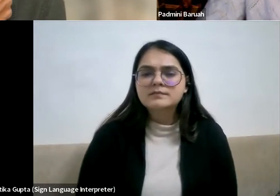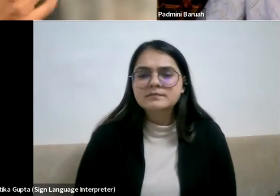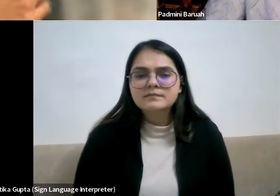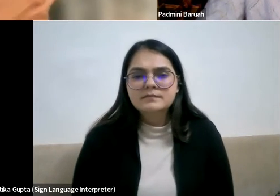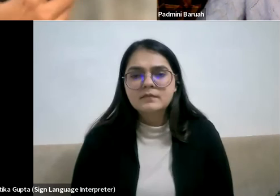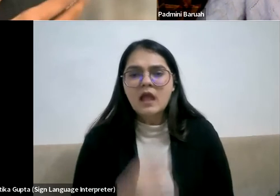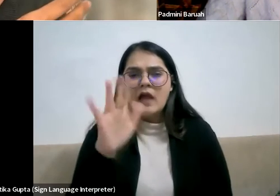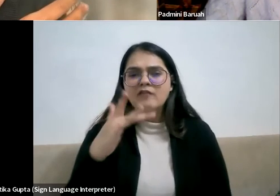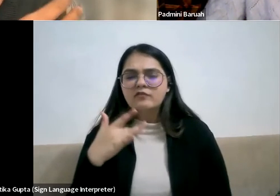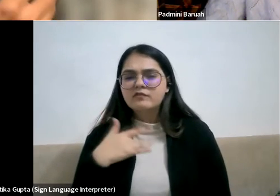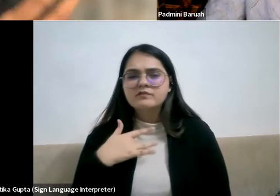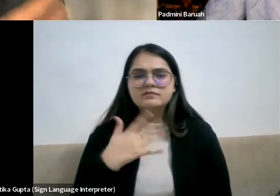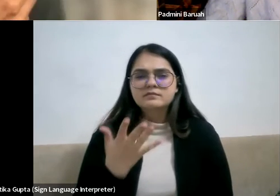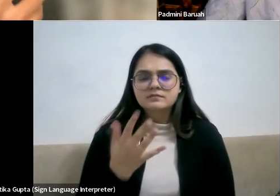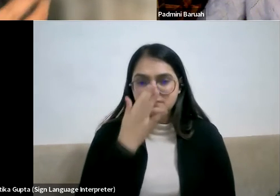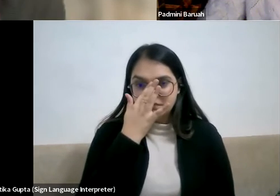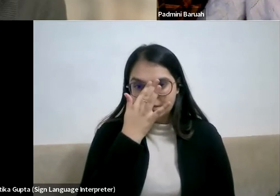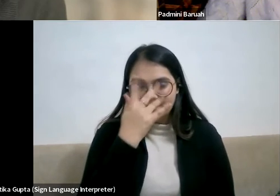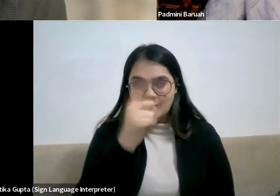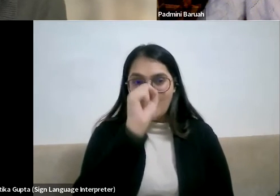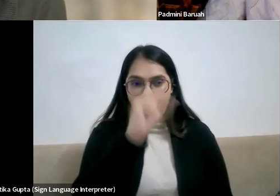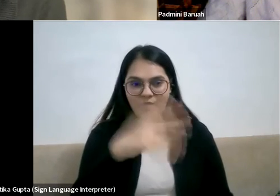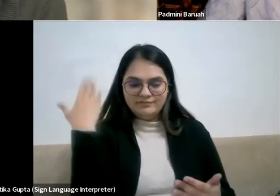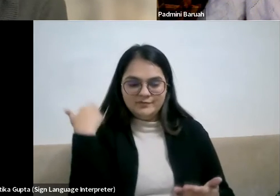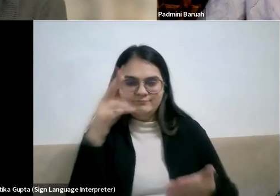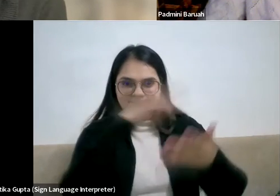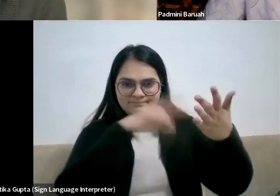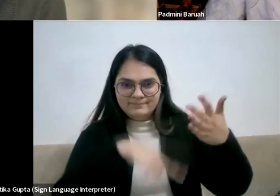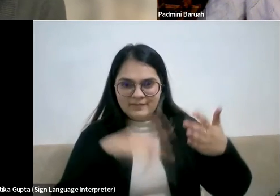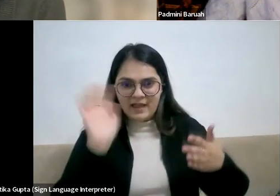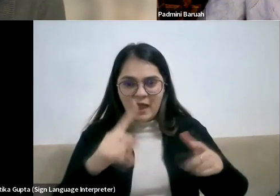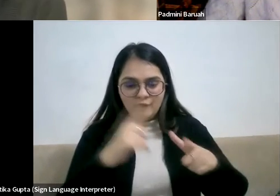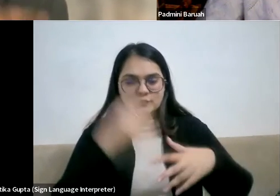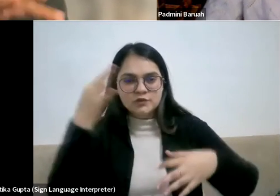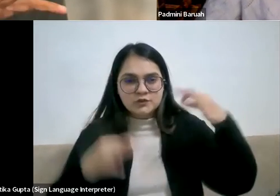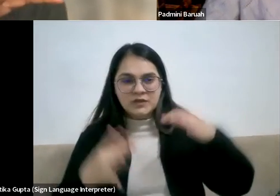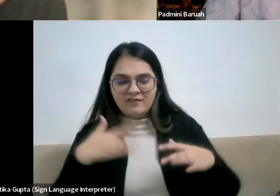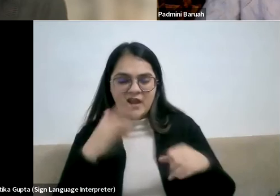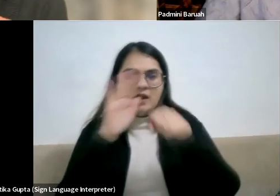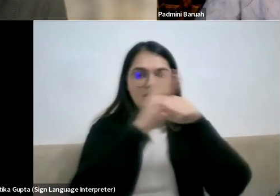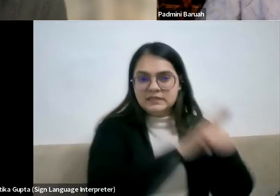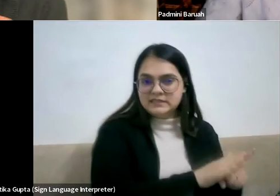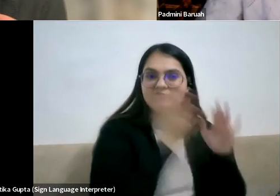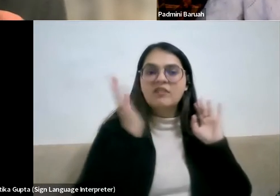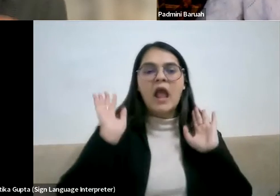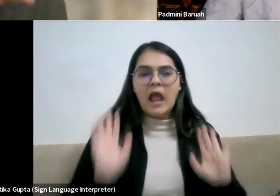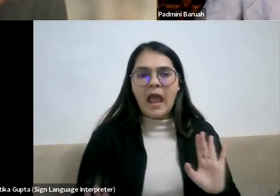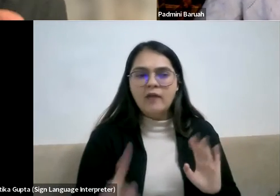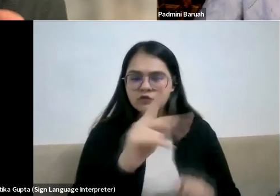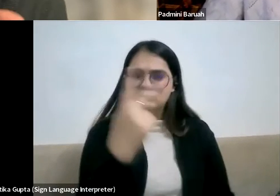dealing with in your findings, in your readings, dealing with judicial bias. So is that something that you